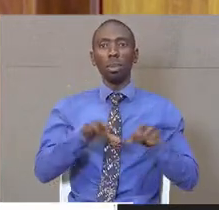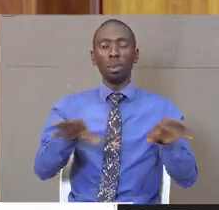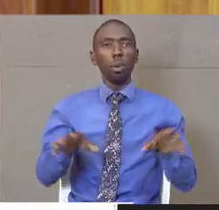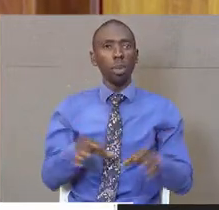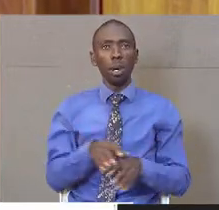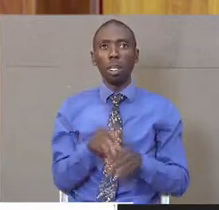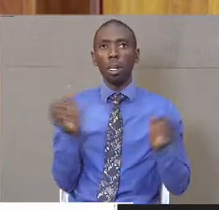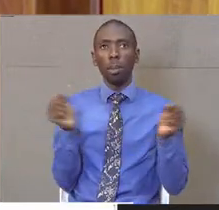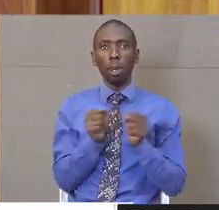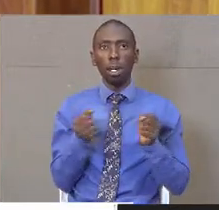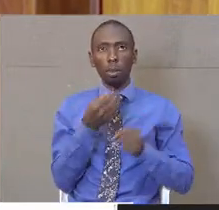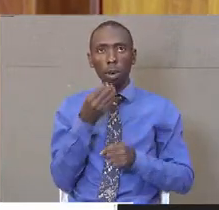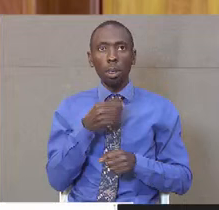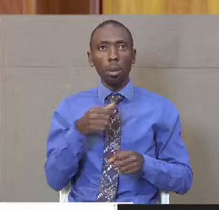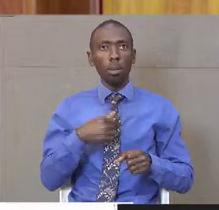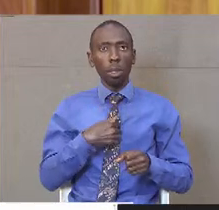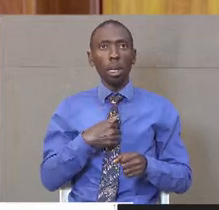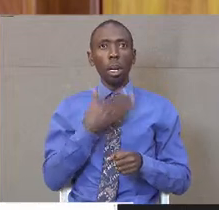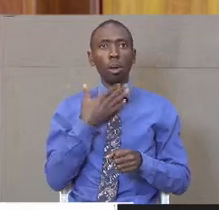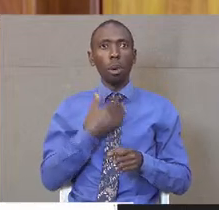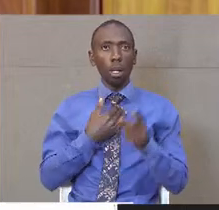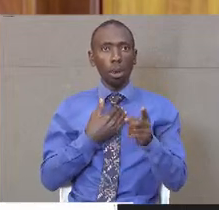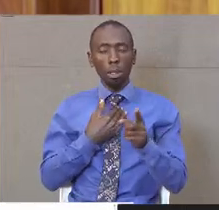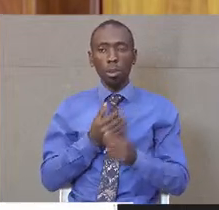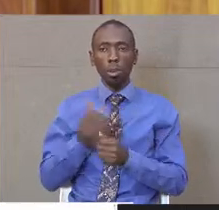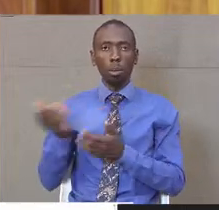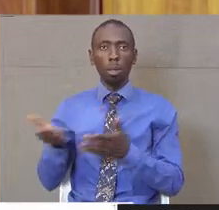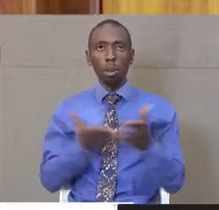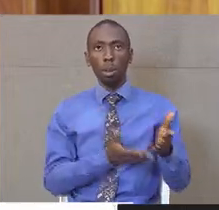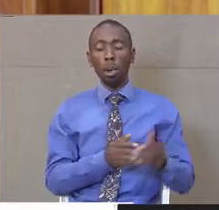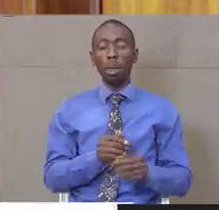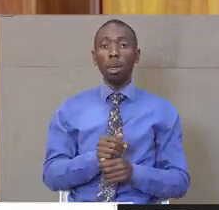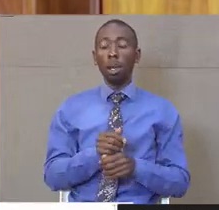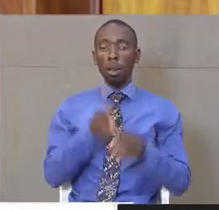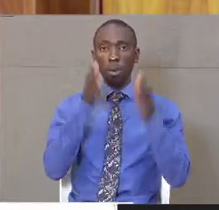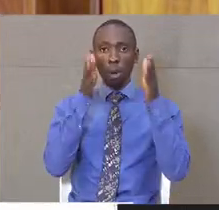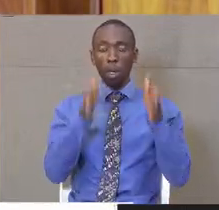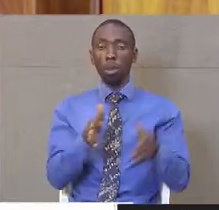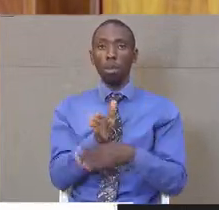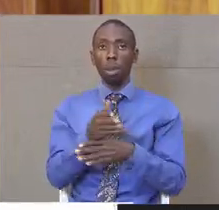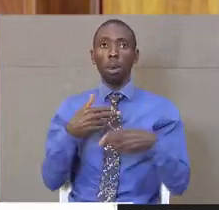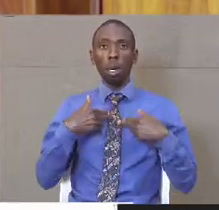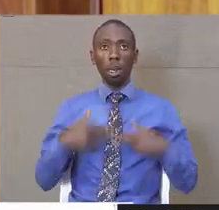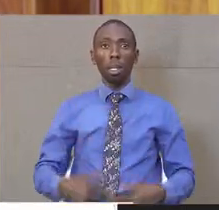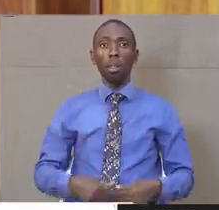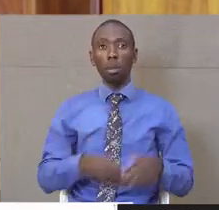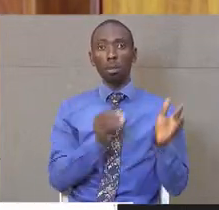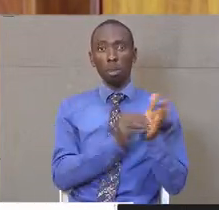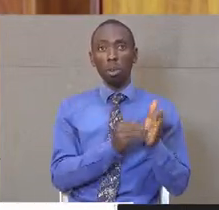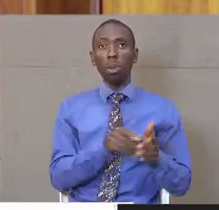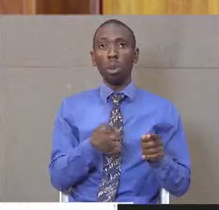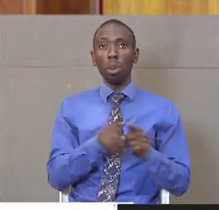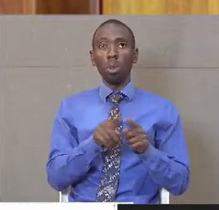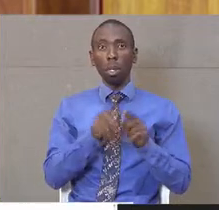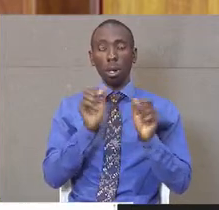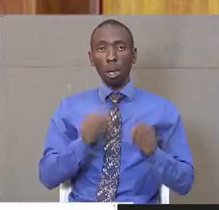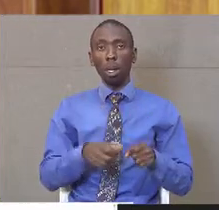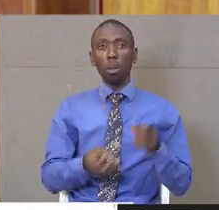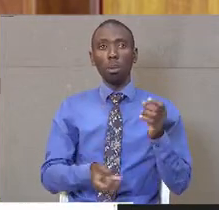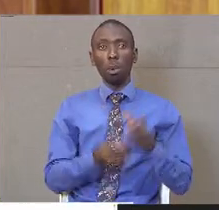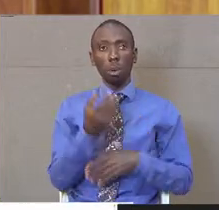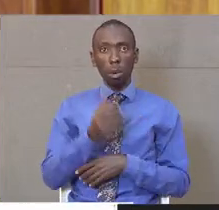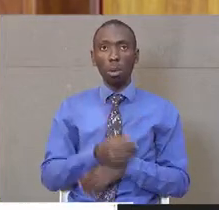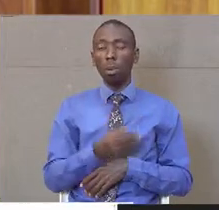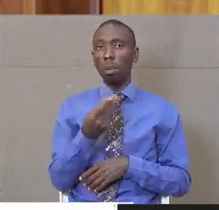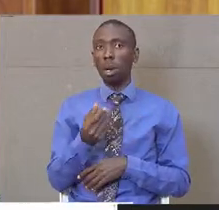So I want to bring to the attention of Minister of Health to take note of that, such that they can also appropriate for